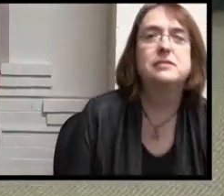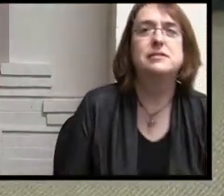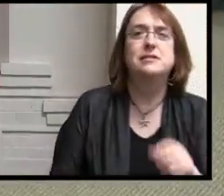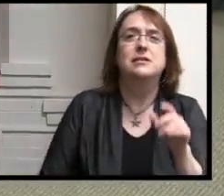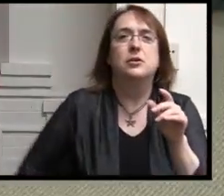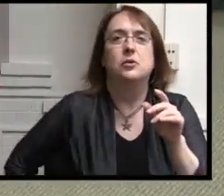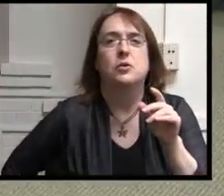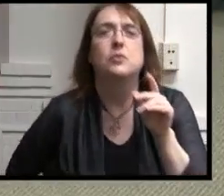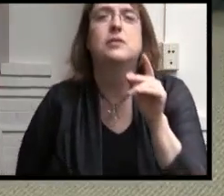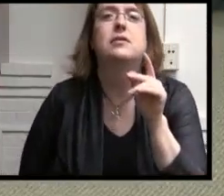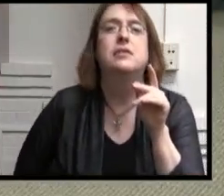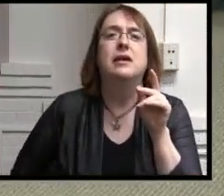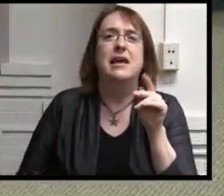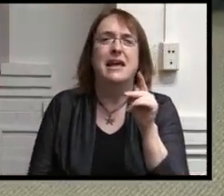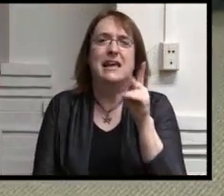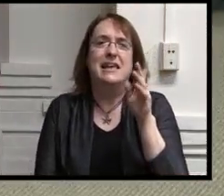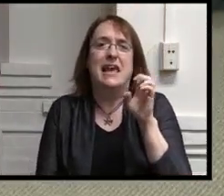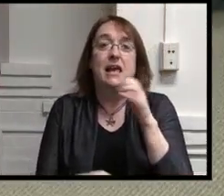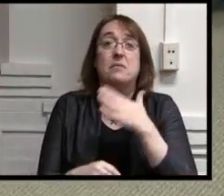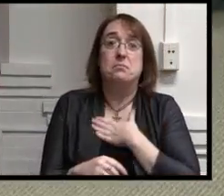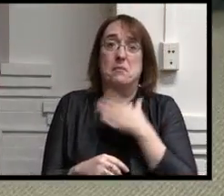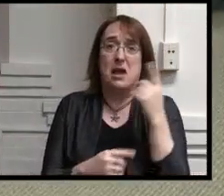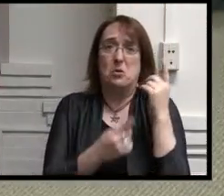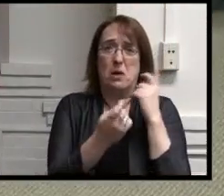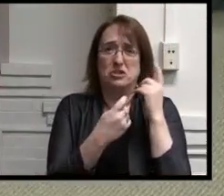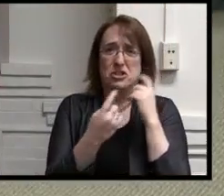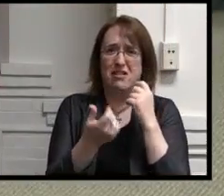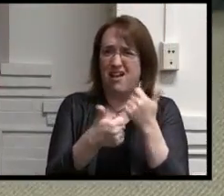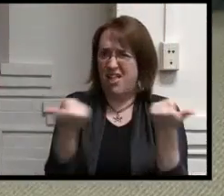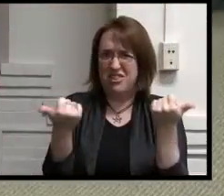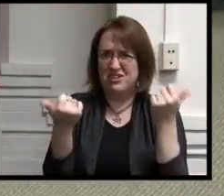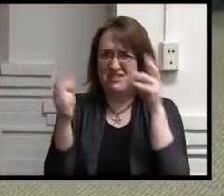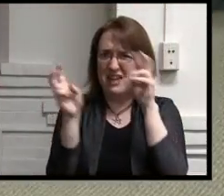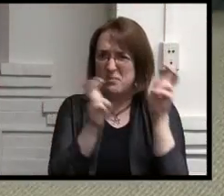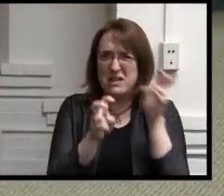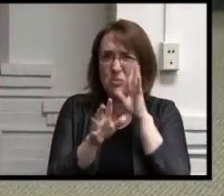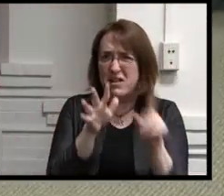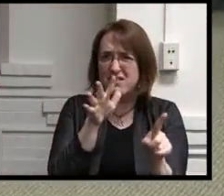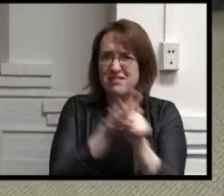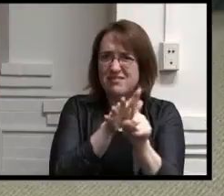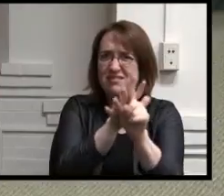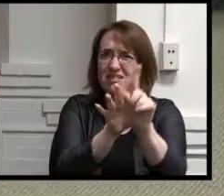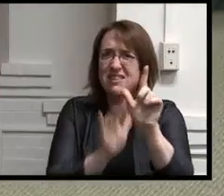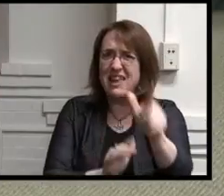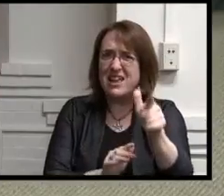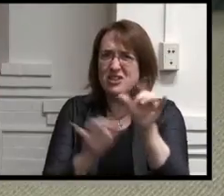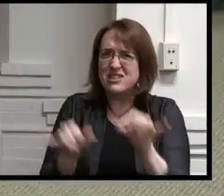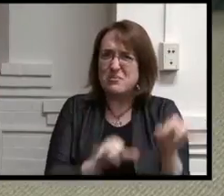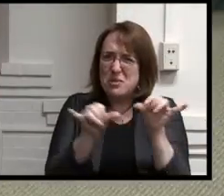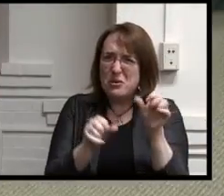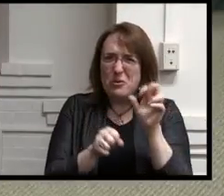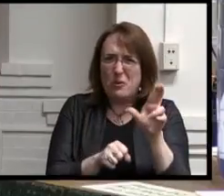there others like this that are gonna pop up? Absolutely. And maybe you can answer that when Sure. you're answering. So,